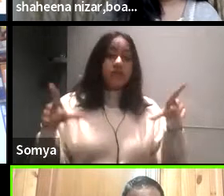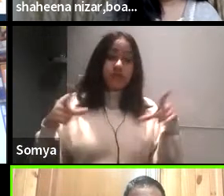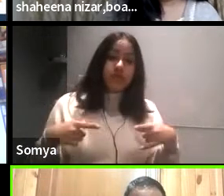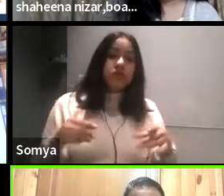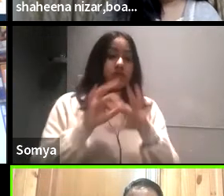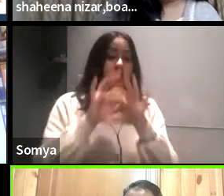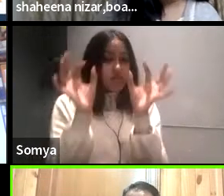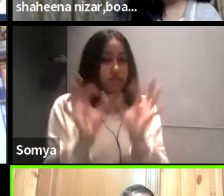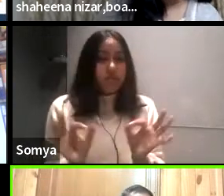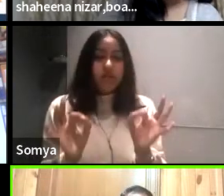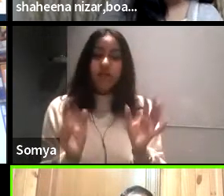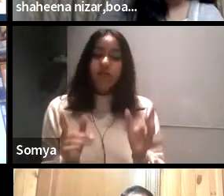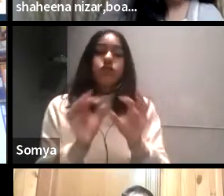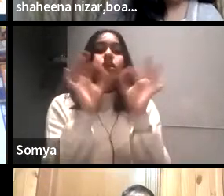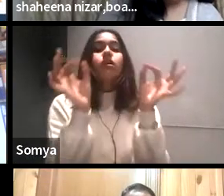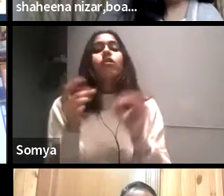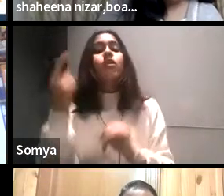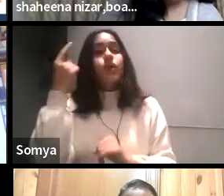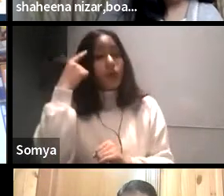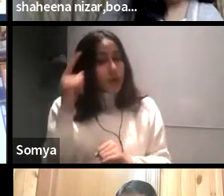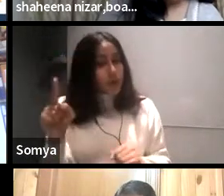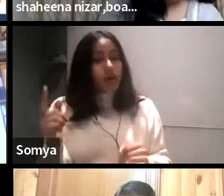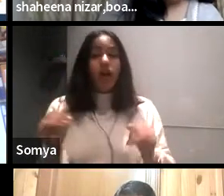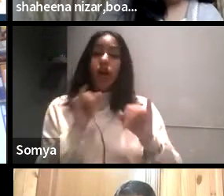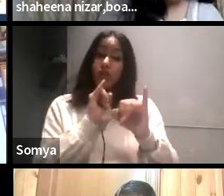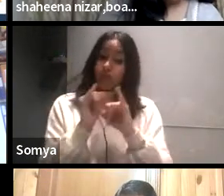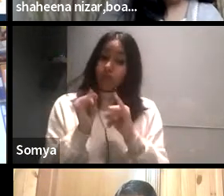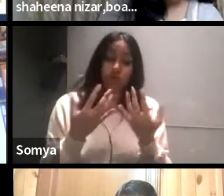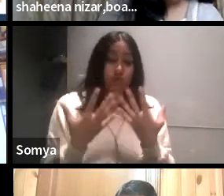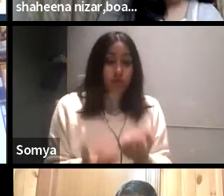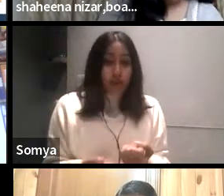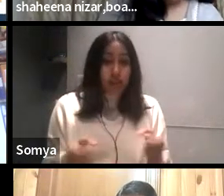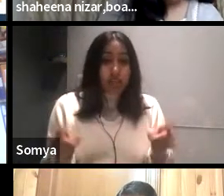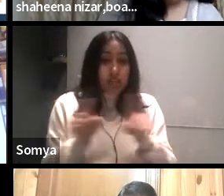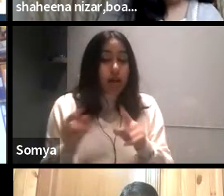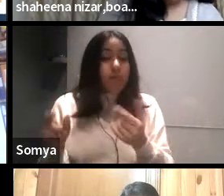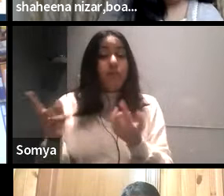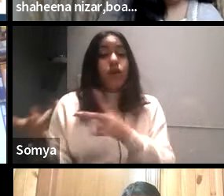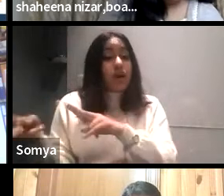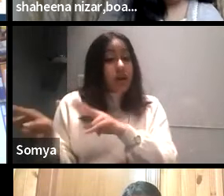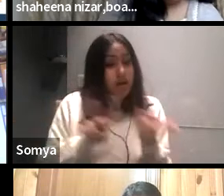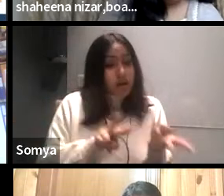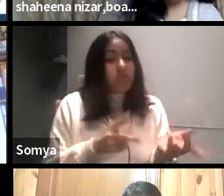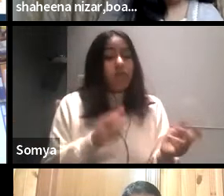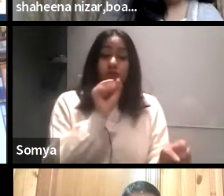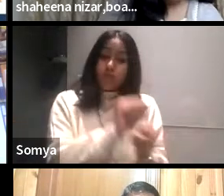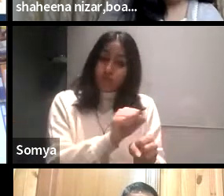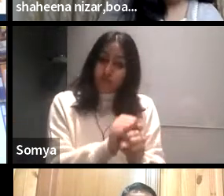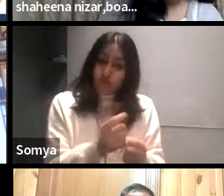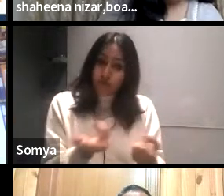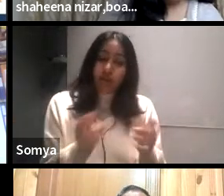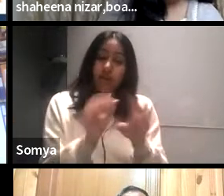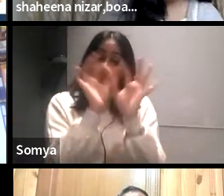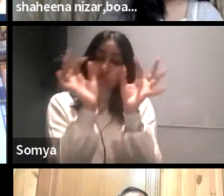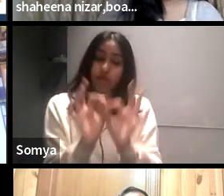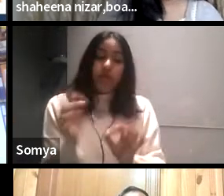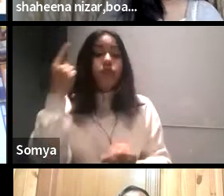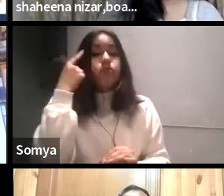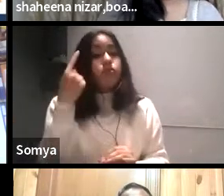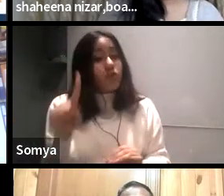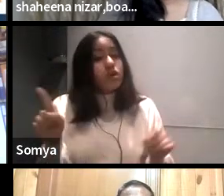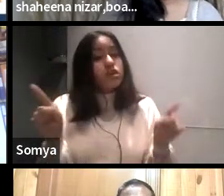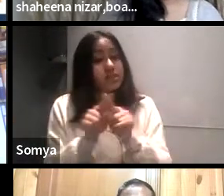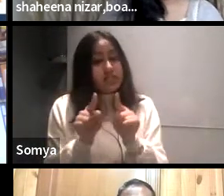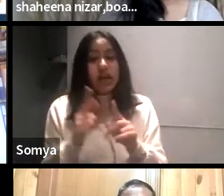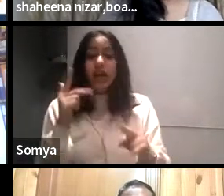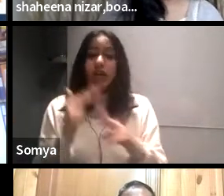for entrepreneurship, prepare them for appearing for interviews if they want to come back to work, or prepare them for appearing